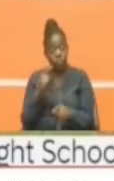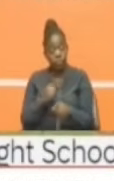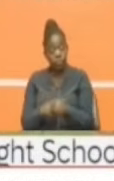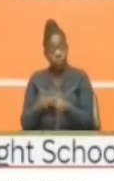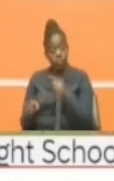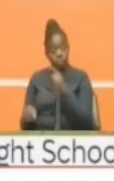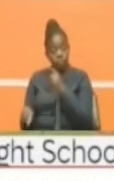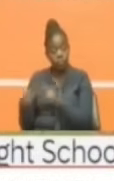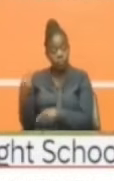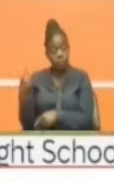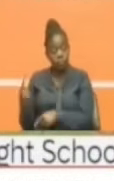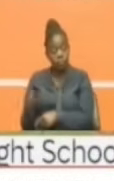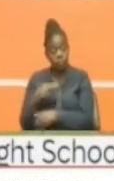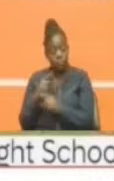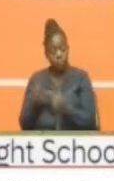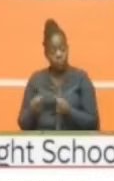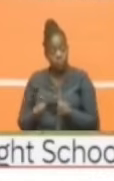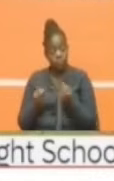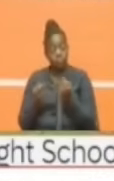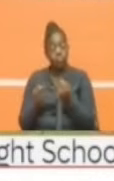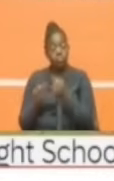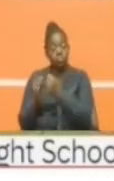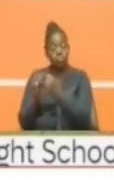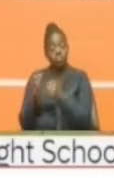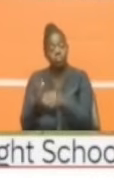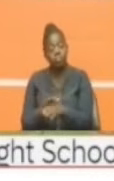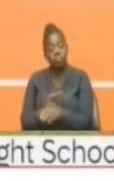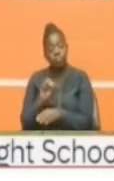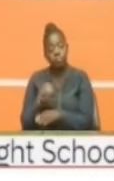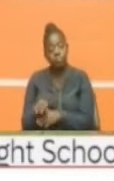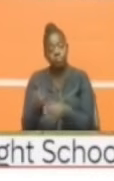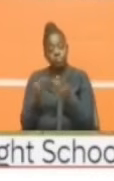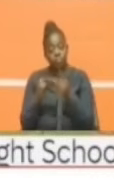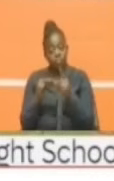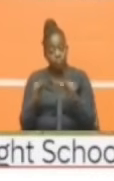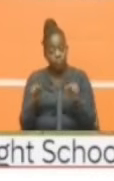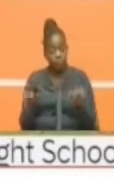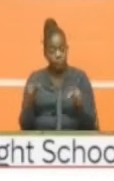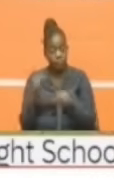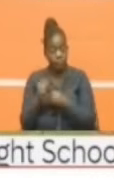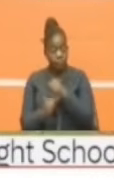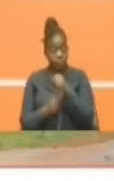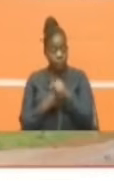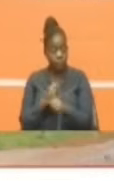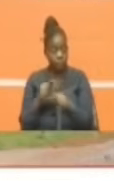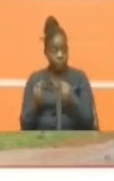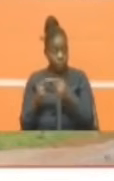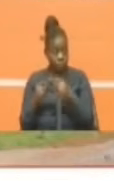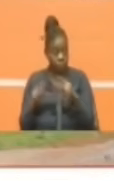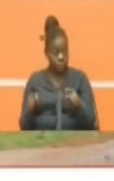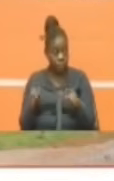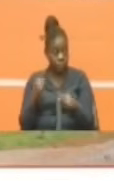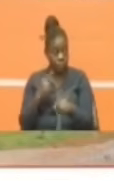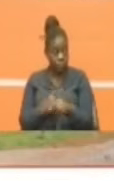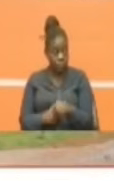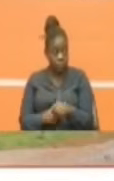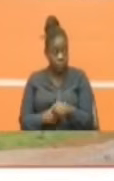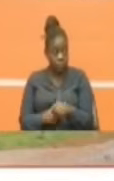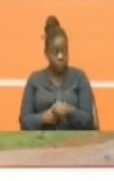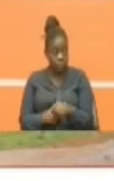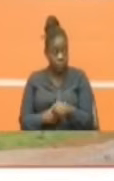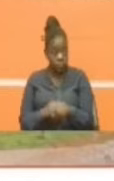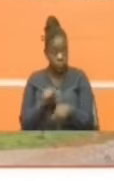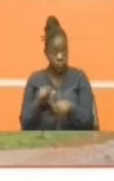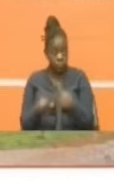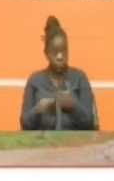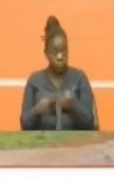empanga olugendo lwaffe ne bukedde lwatandika mwaka gwe yatandikamu bbanga